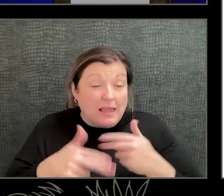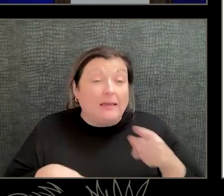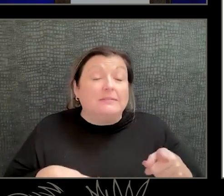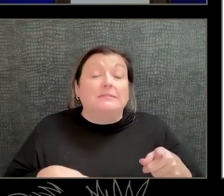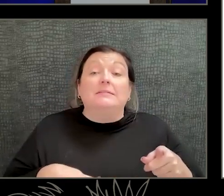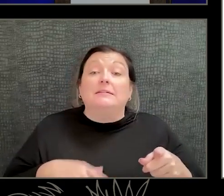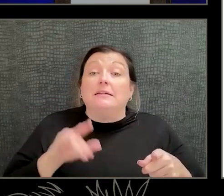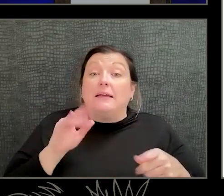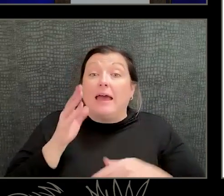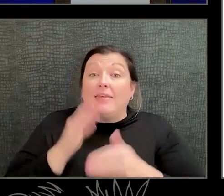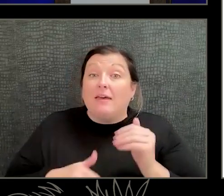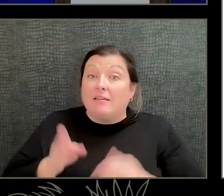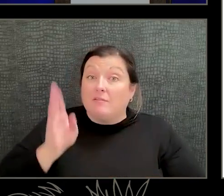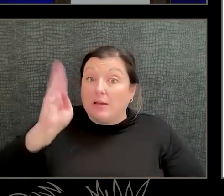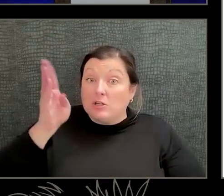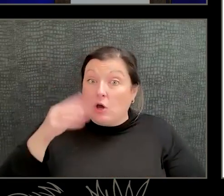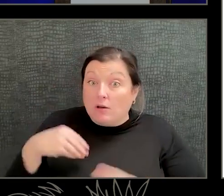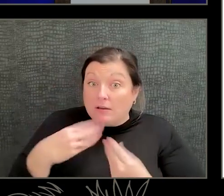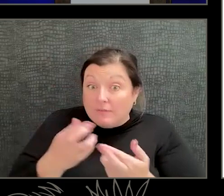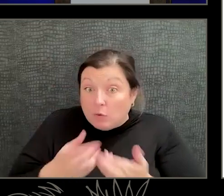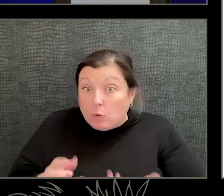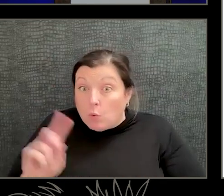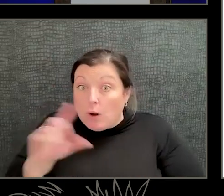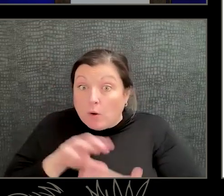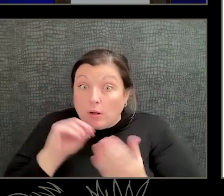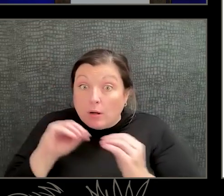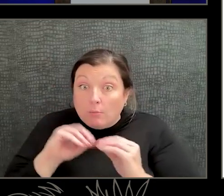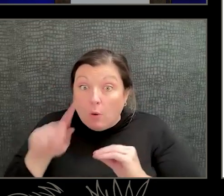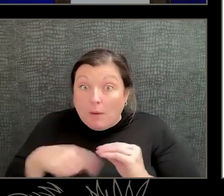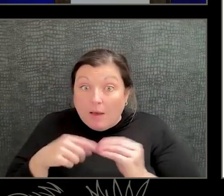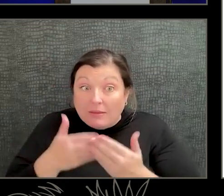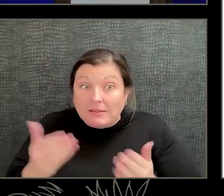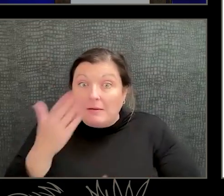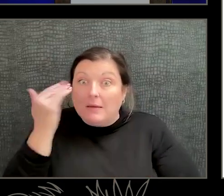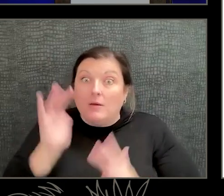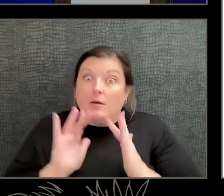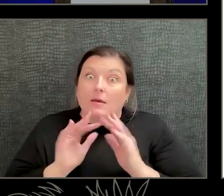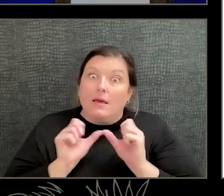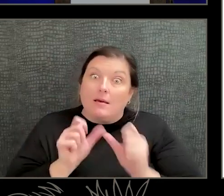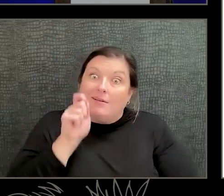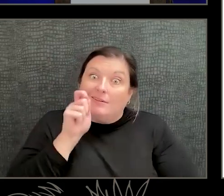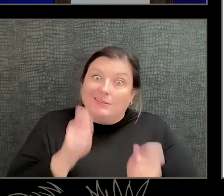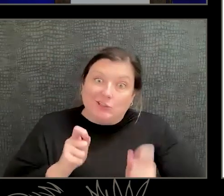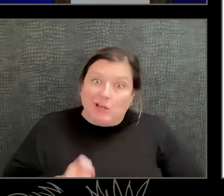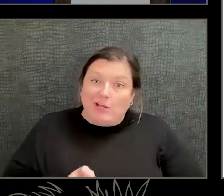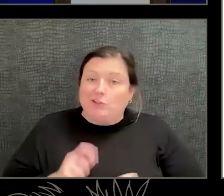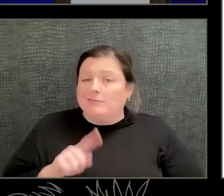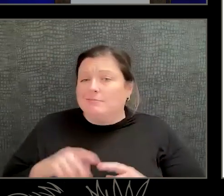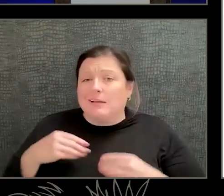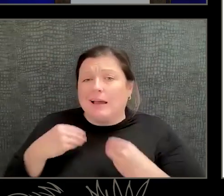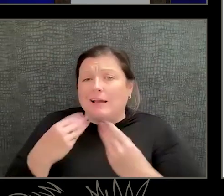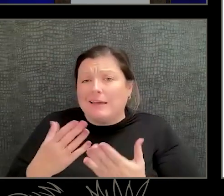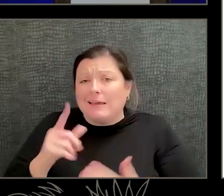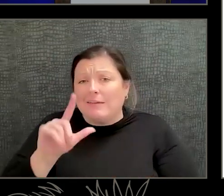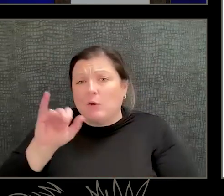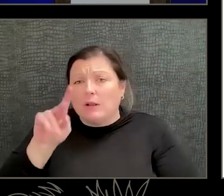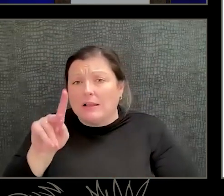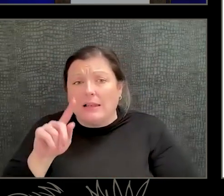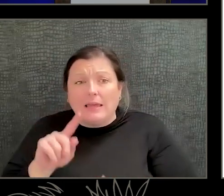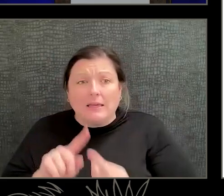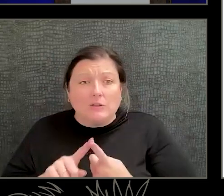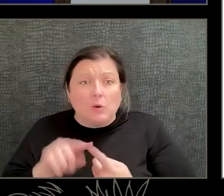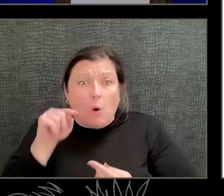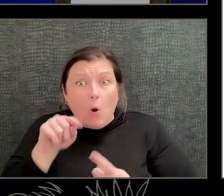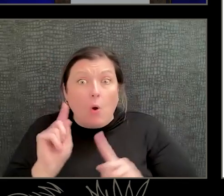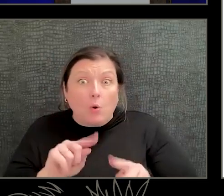end of my talk, I usually give resources about where people can learn more about this stuff, but because the web is constantly changing, I can't give you like links to, oh, go to